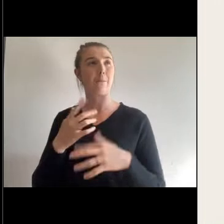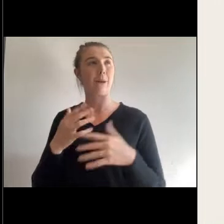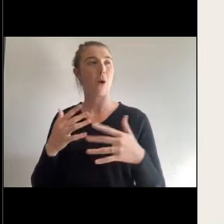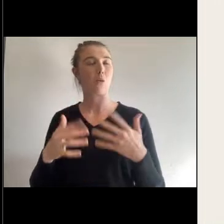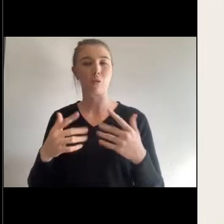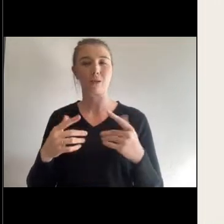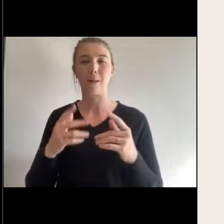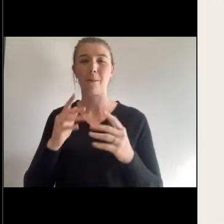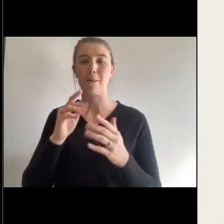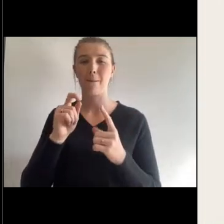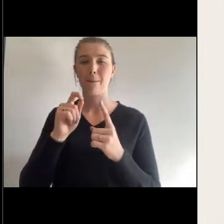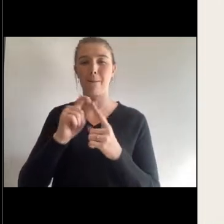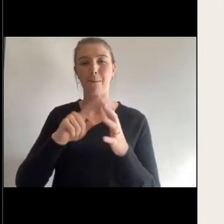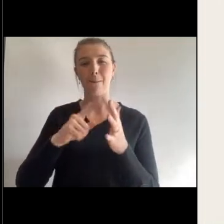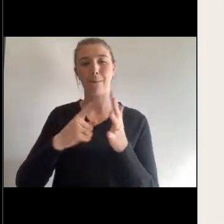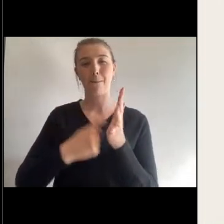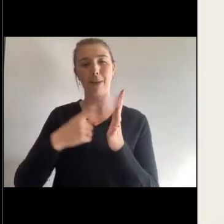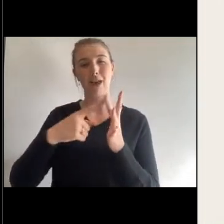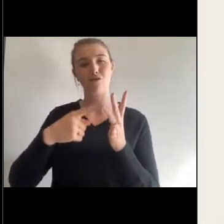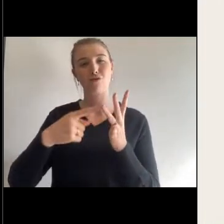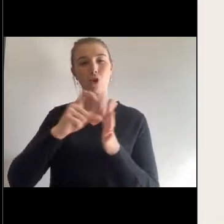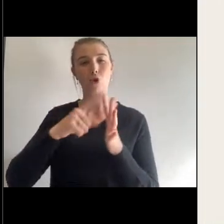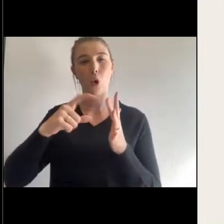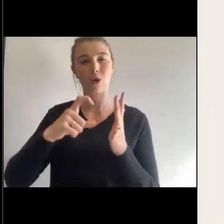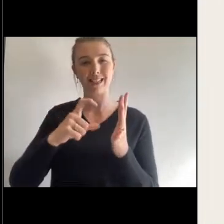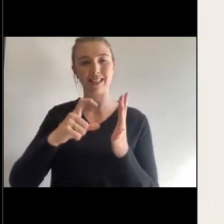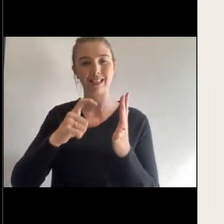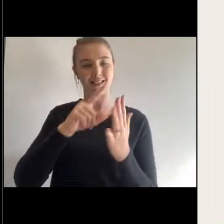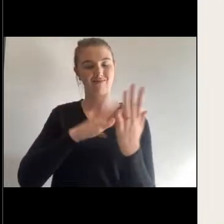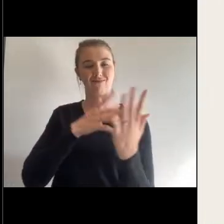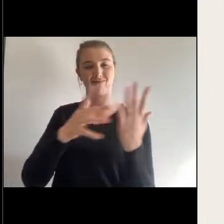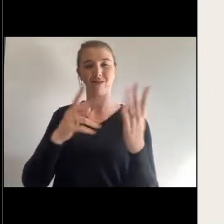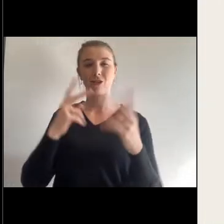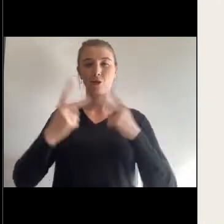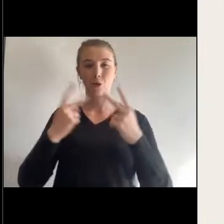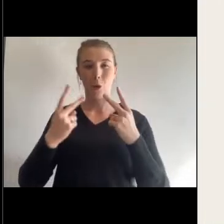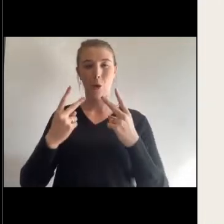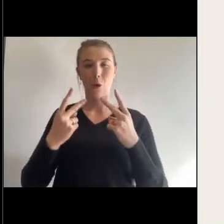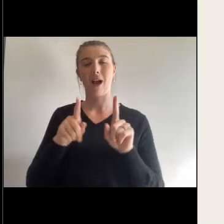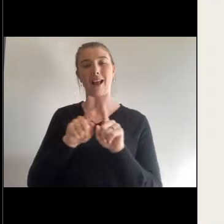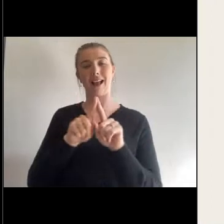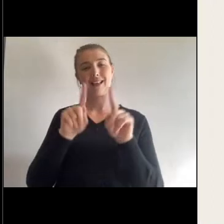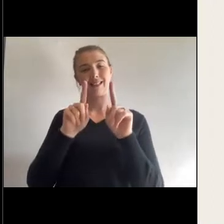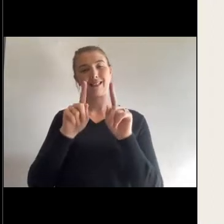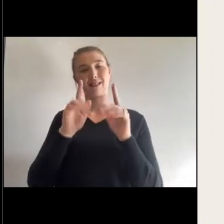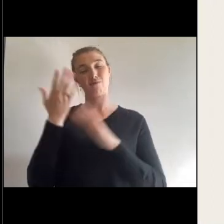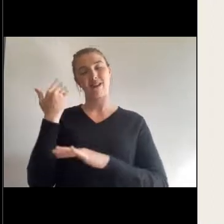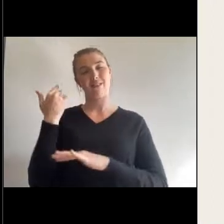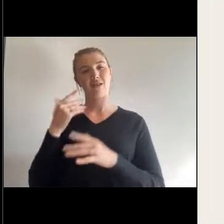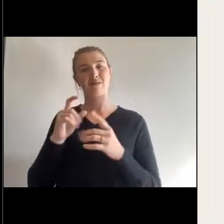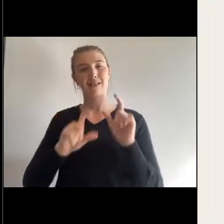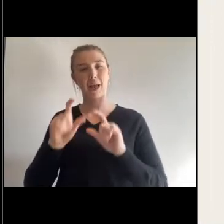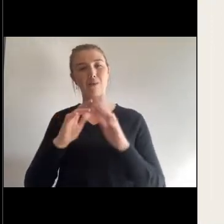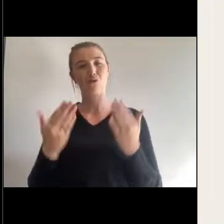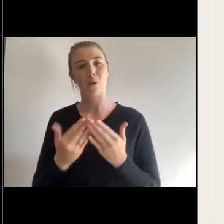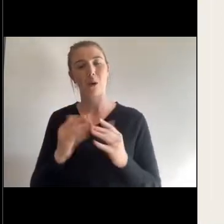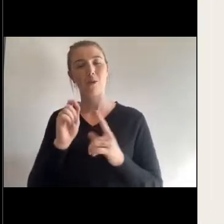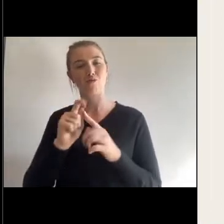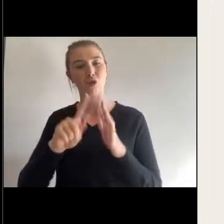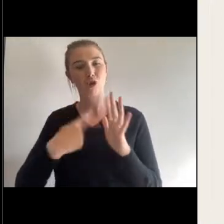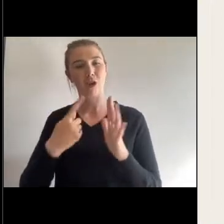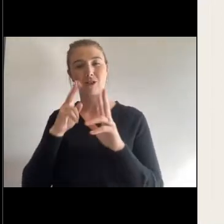periodic song that we did for the International Year of the Periodic Table, as well as previous Chemistry World projects where we've looked at how Audrey and her